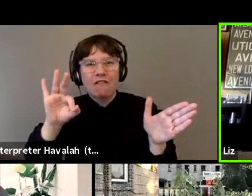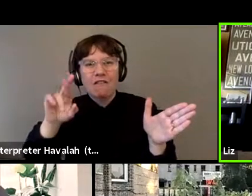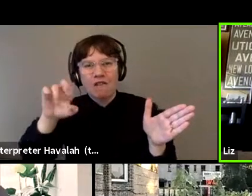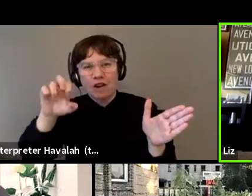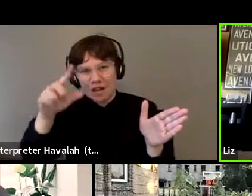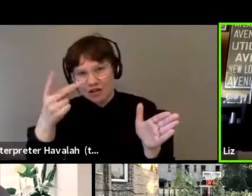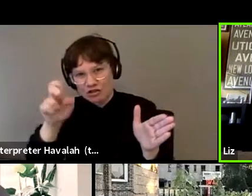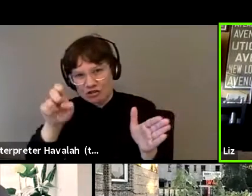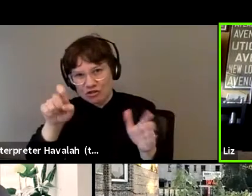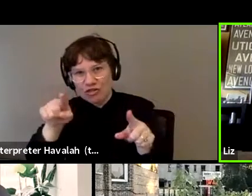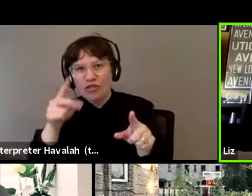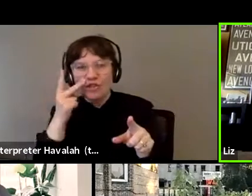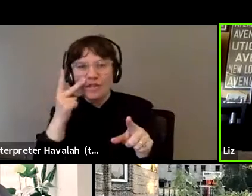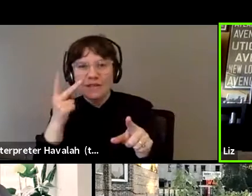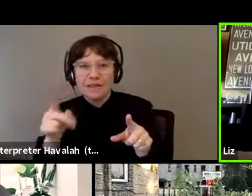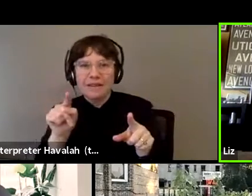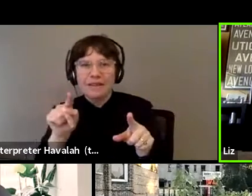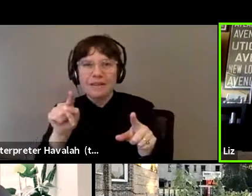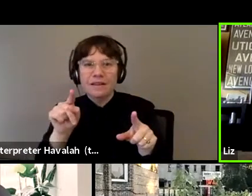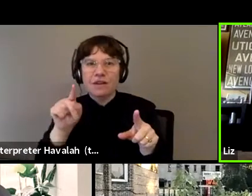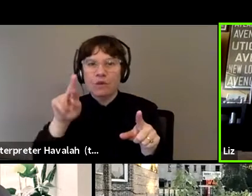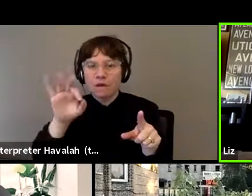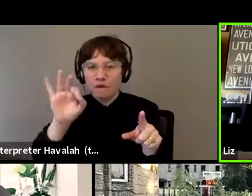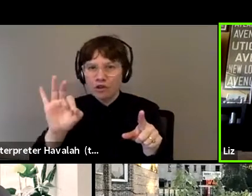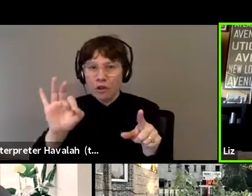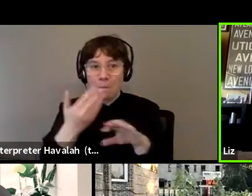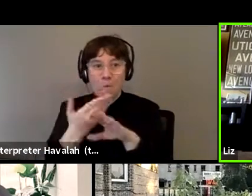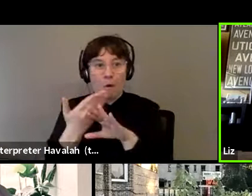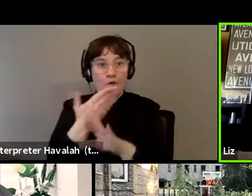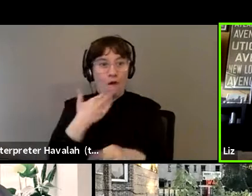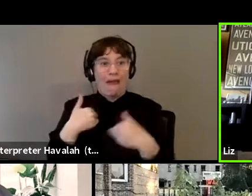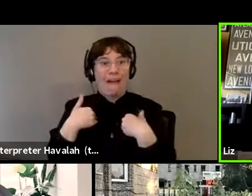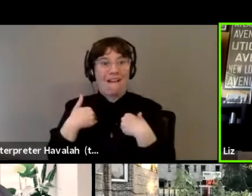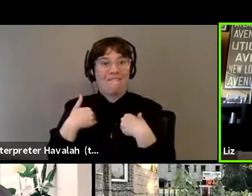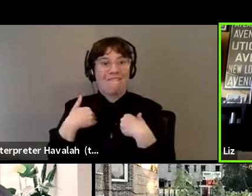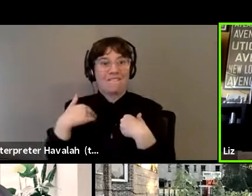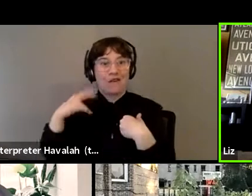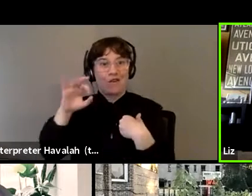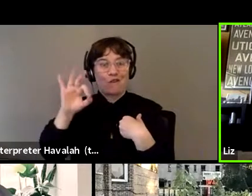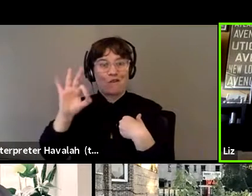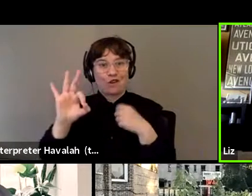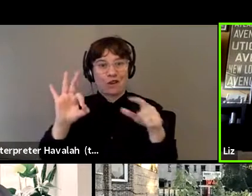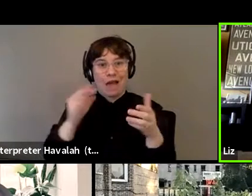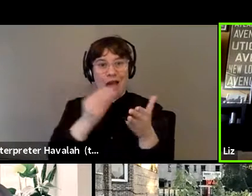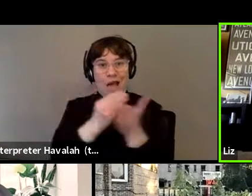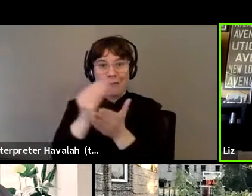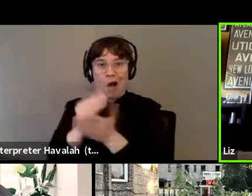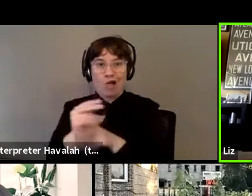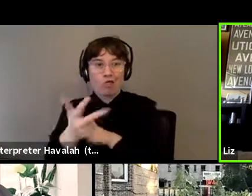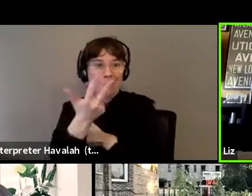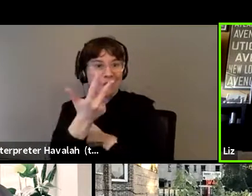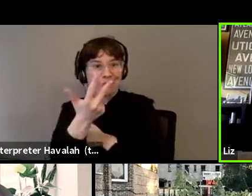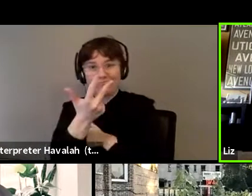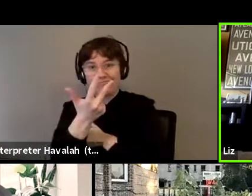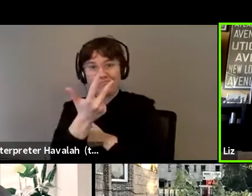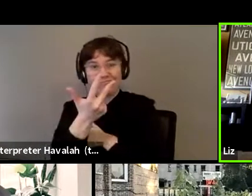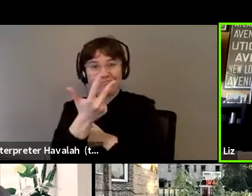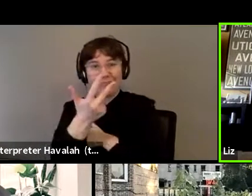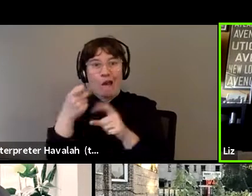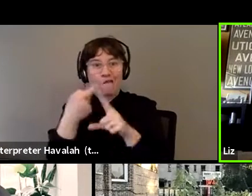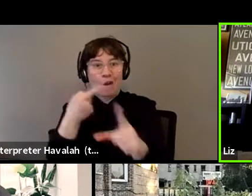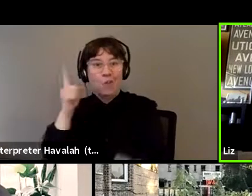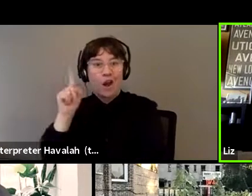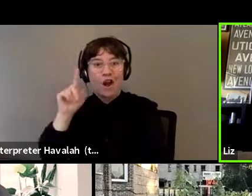Before I had a refrigerated storage space, I had bought 3 mini fridges from